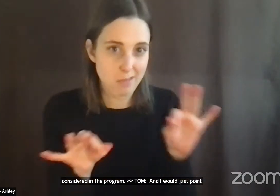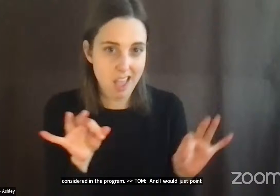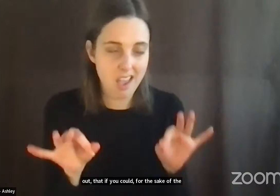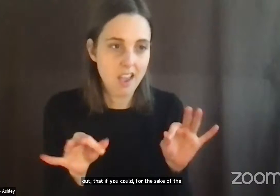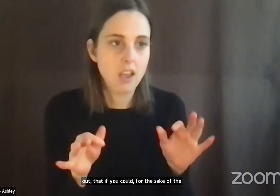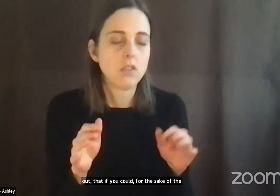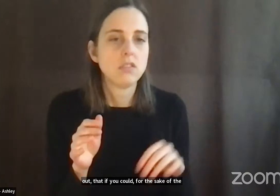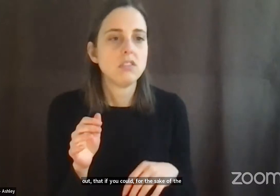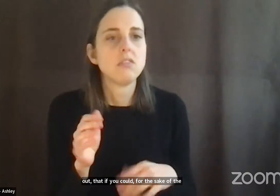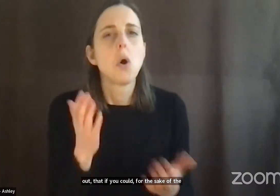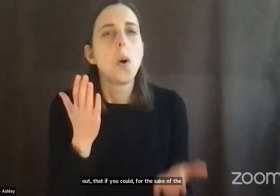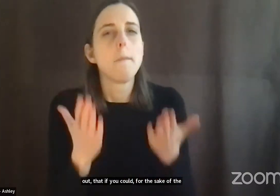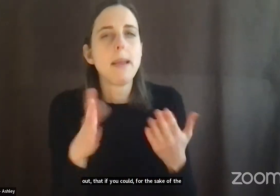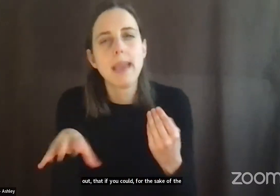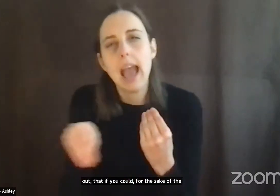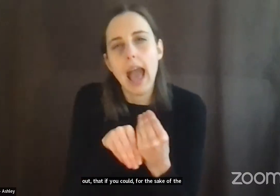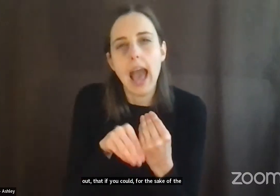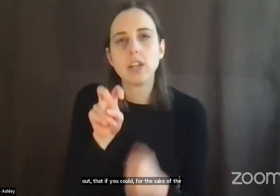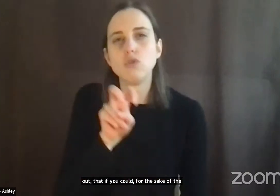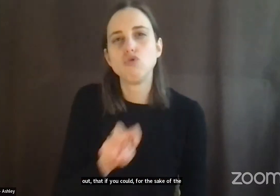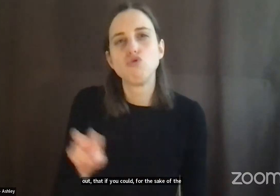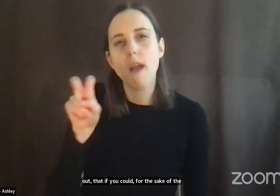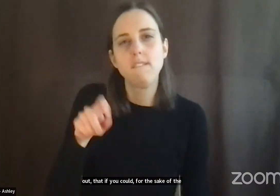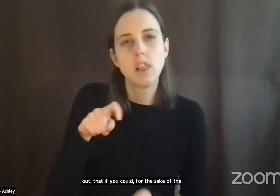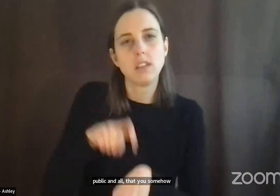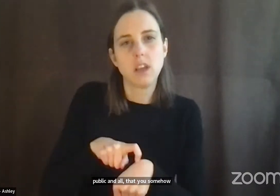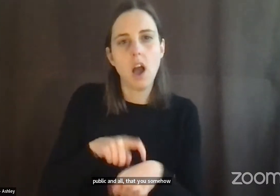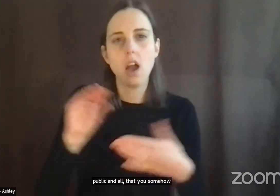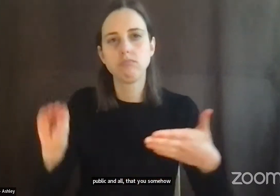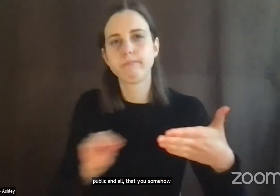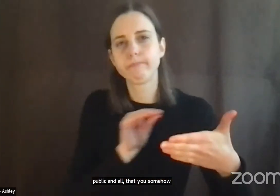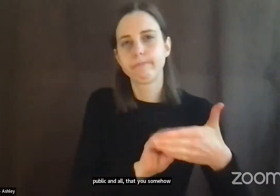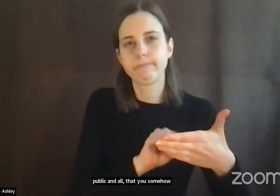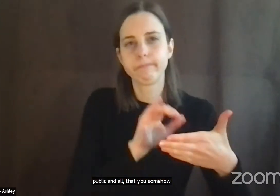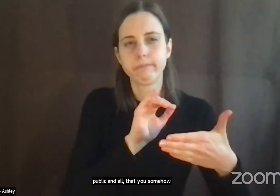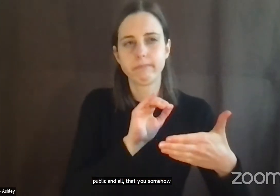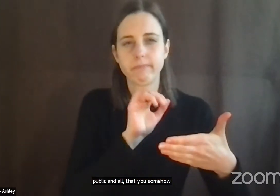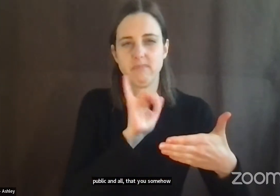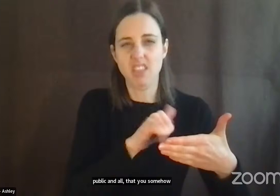add travel time to our considerations.